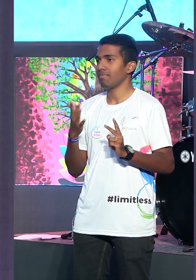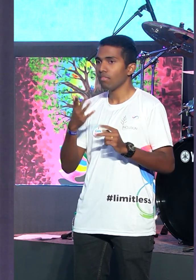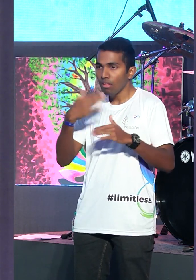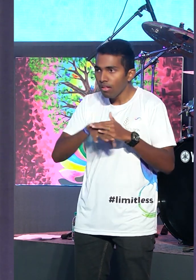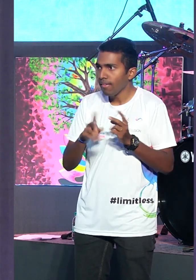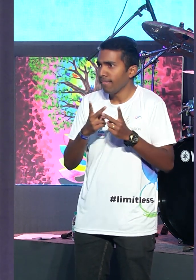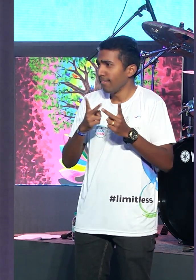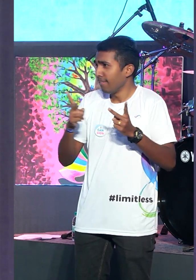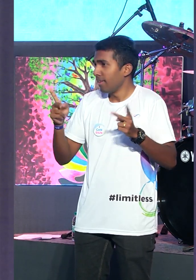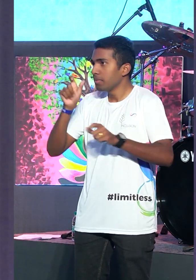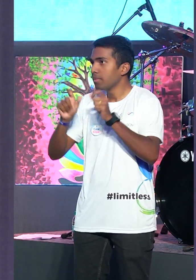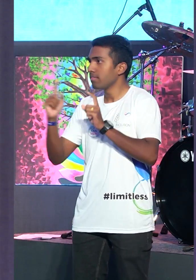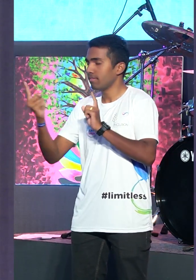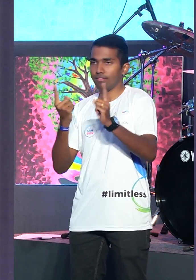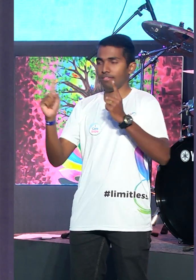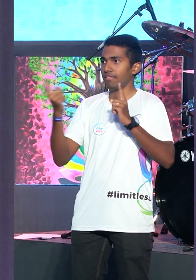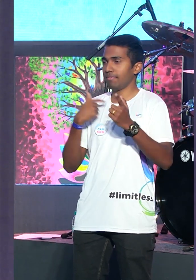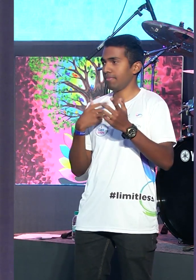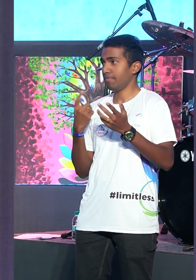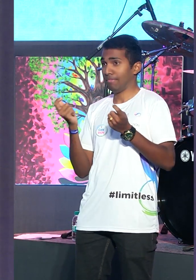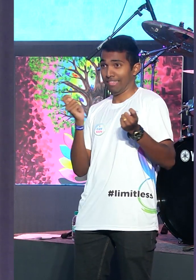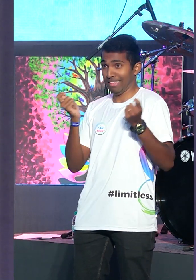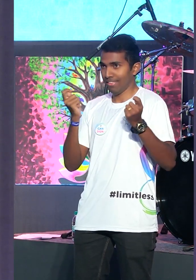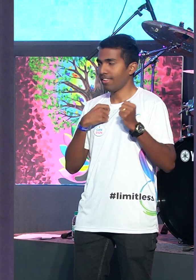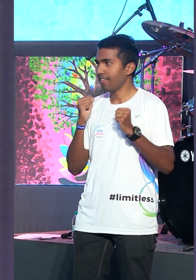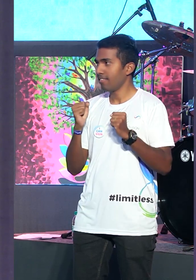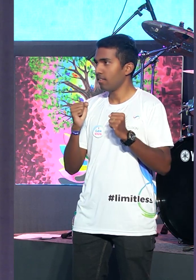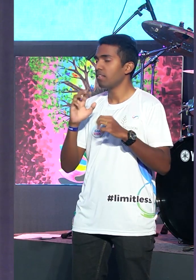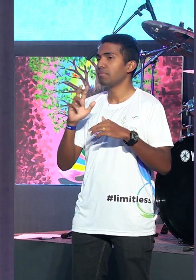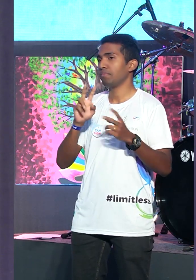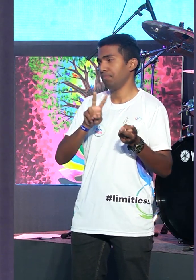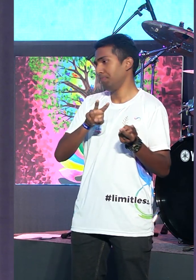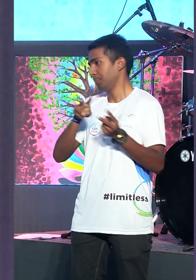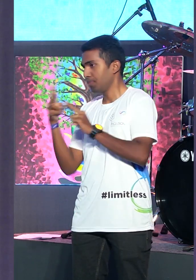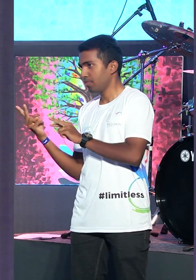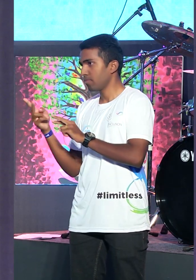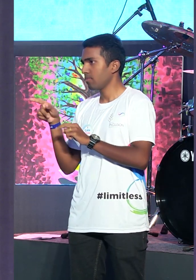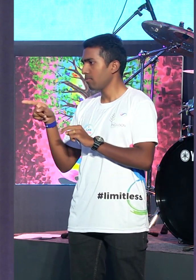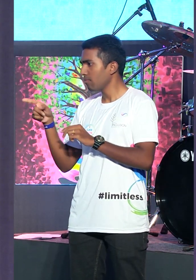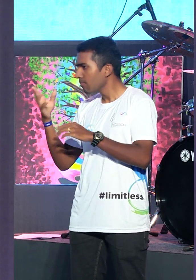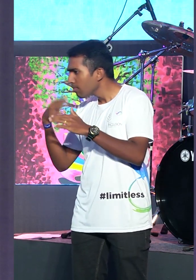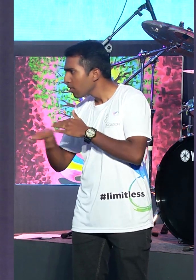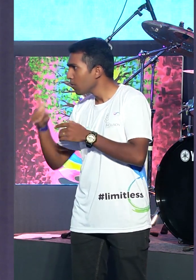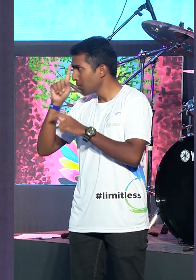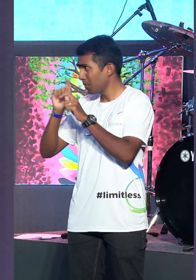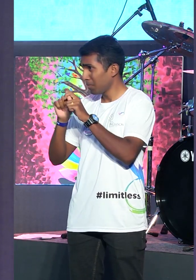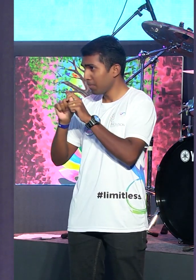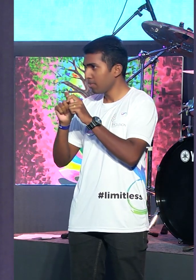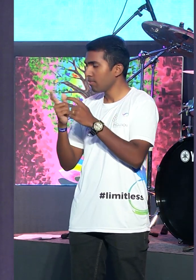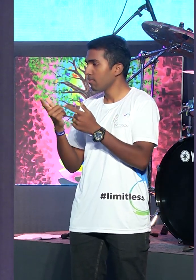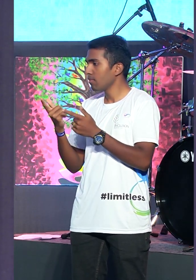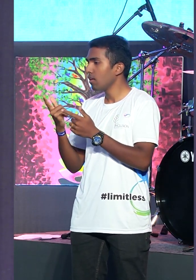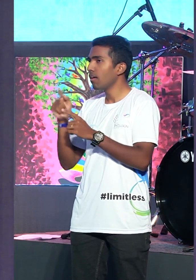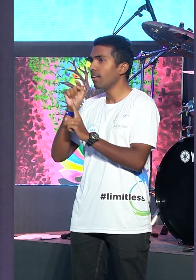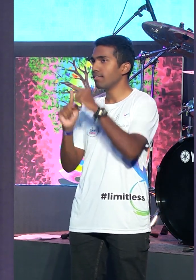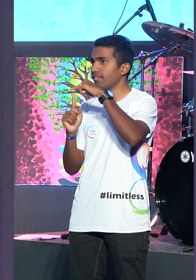customer service, so I quit the job. But my manager observed that I possessed good attention to detail skills and suggested that I pursue a career in the IT